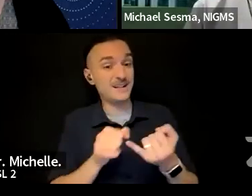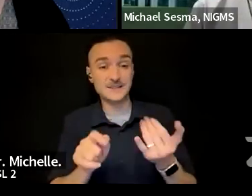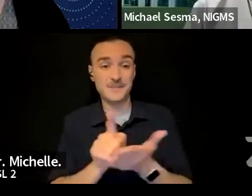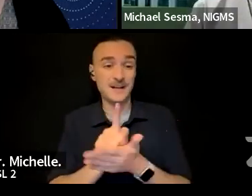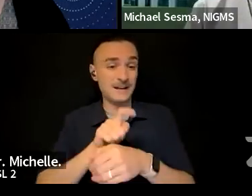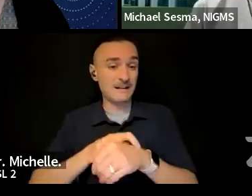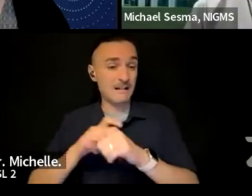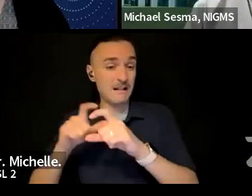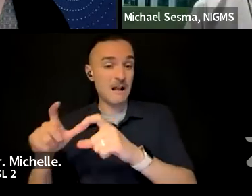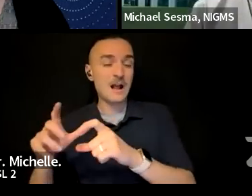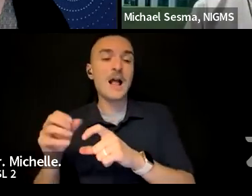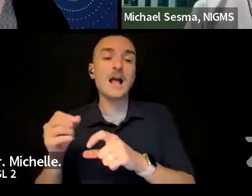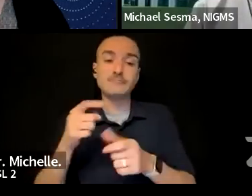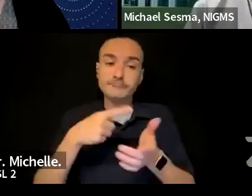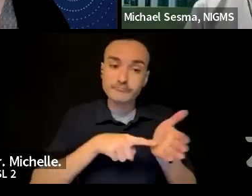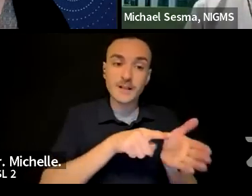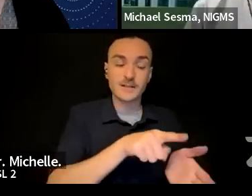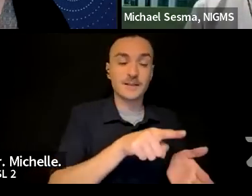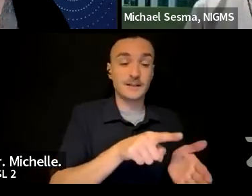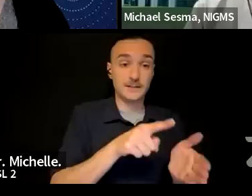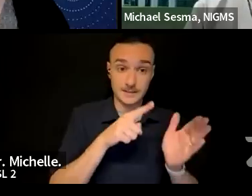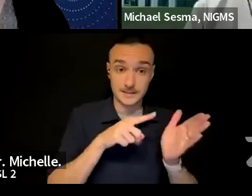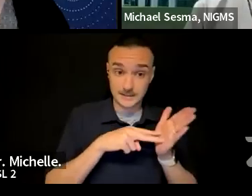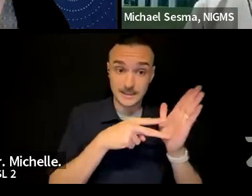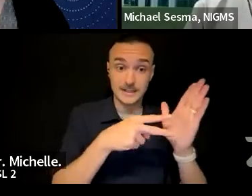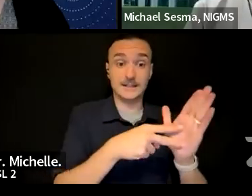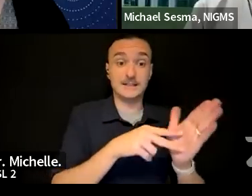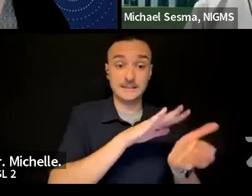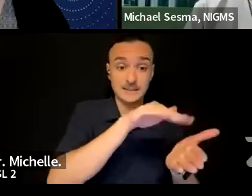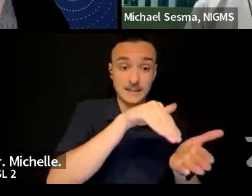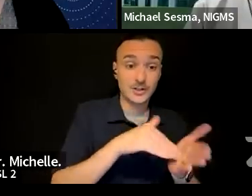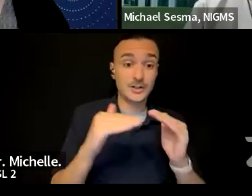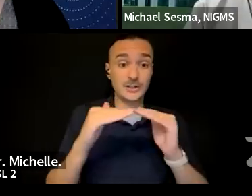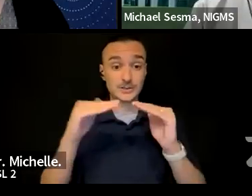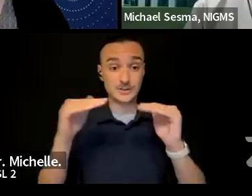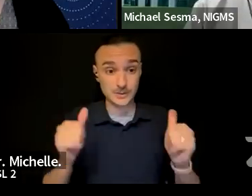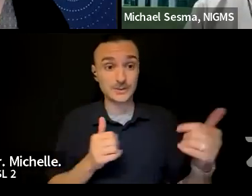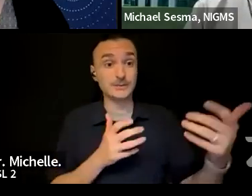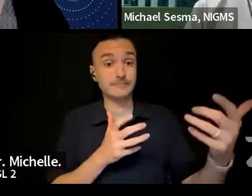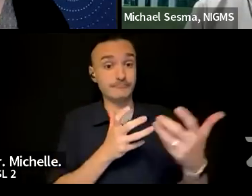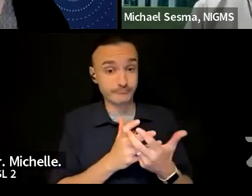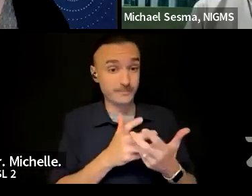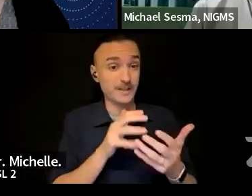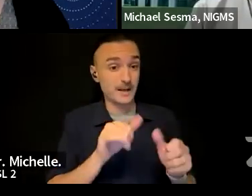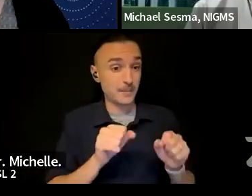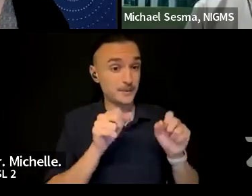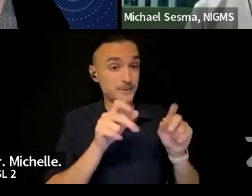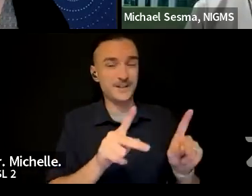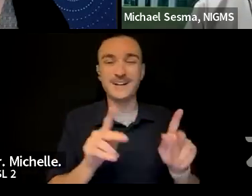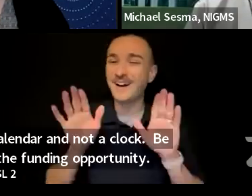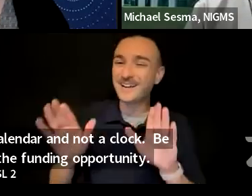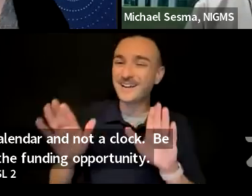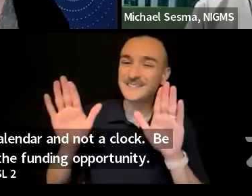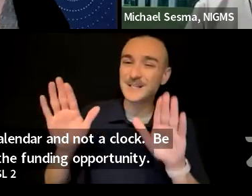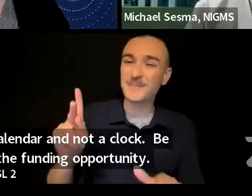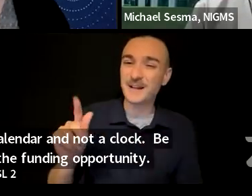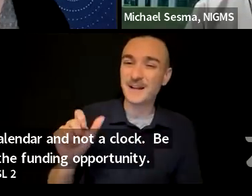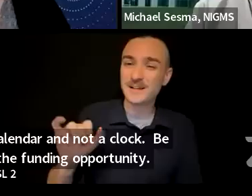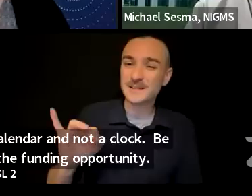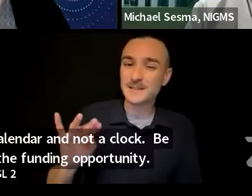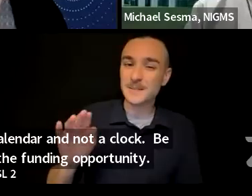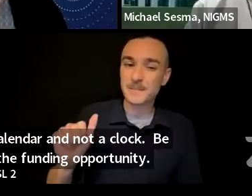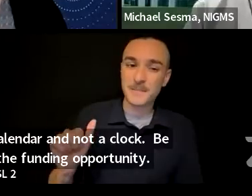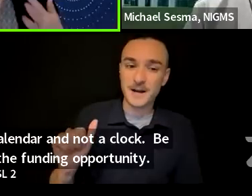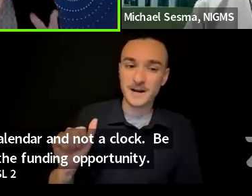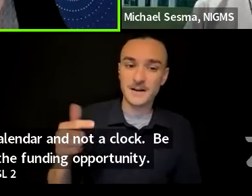intended institute or center participates in the funding opportunity. Awesome. All right, Cosima Garst, let's wrap